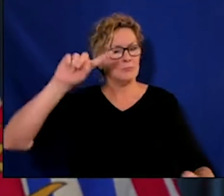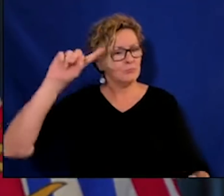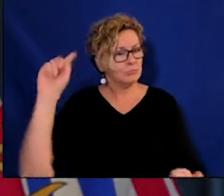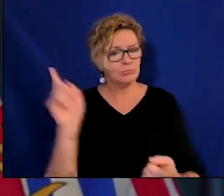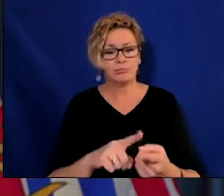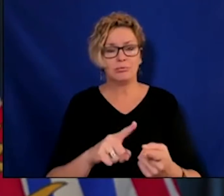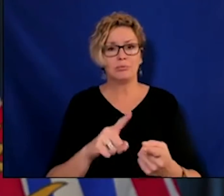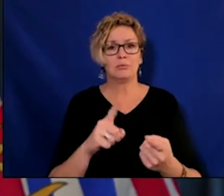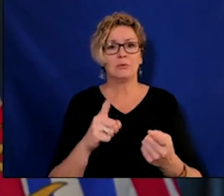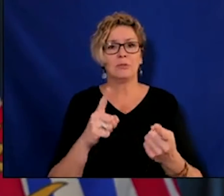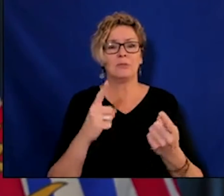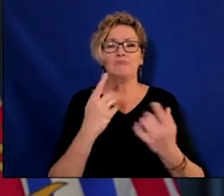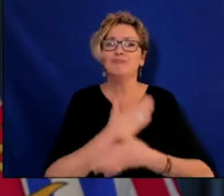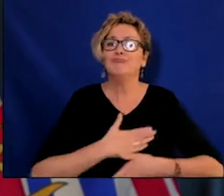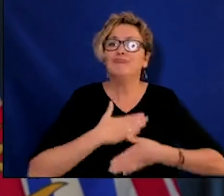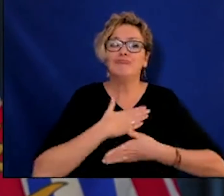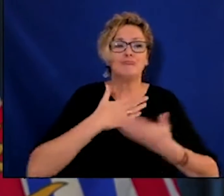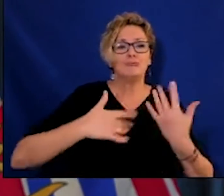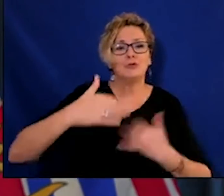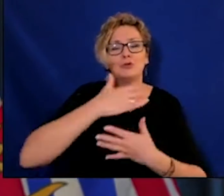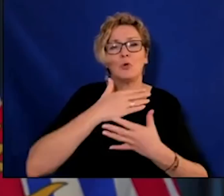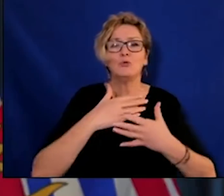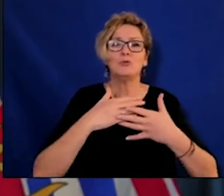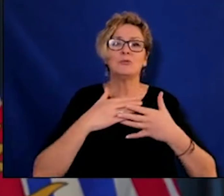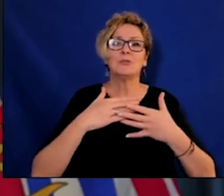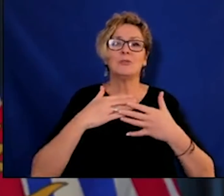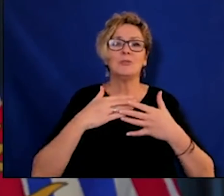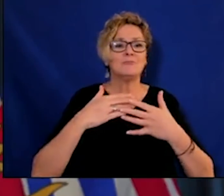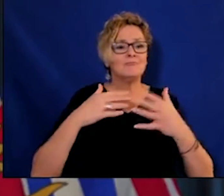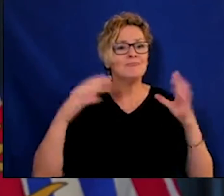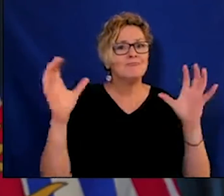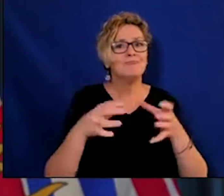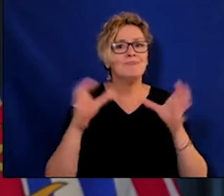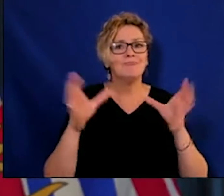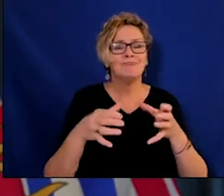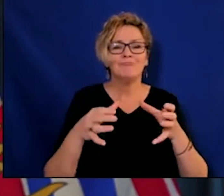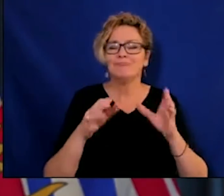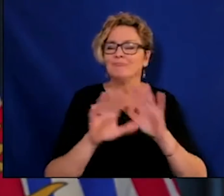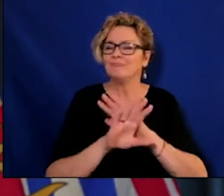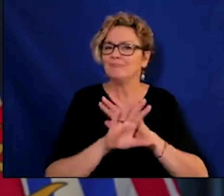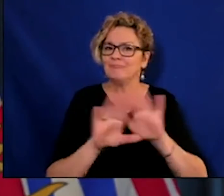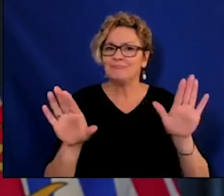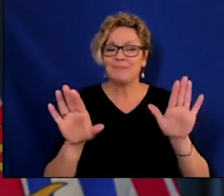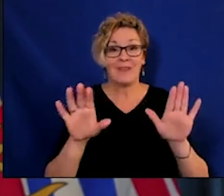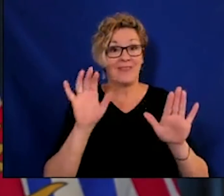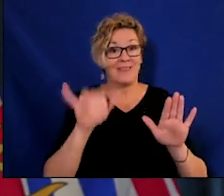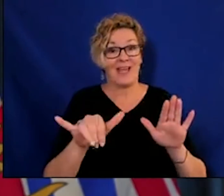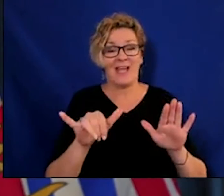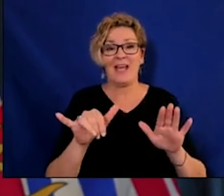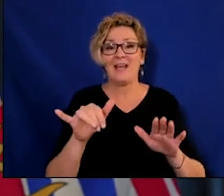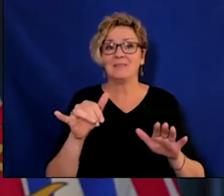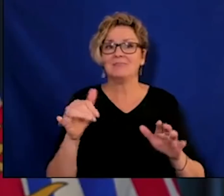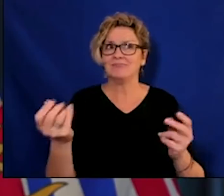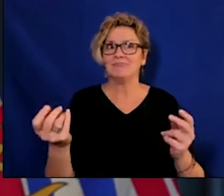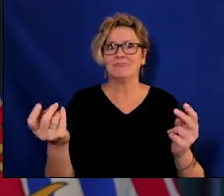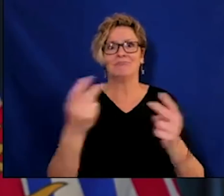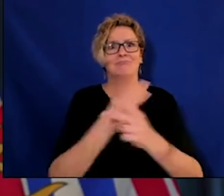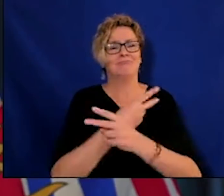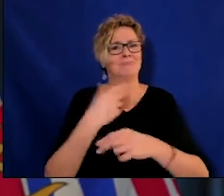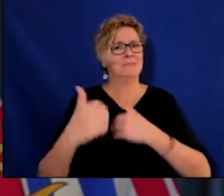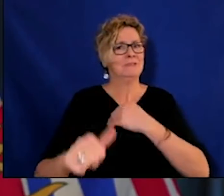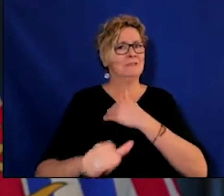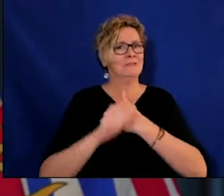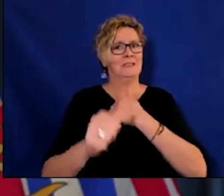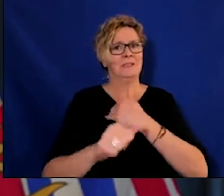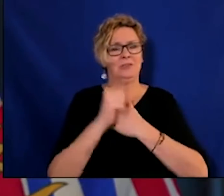as much as possible. That is where we are seeing transmission of the virus, particularly indoors, but